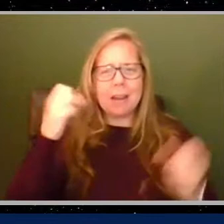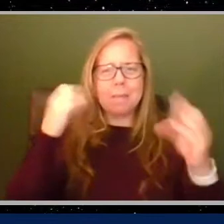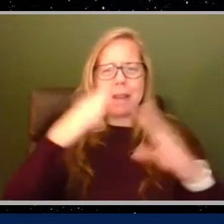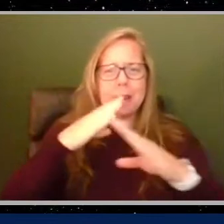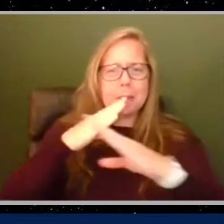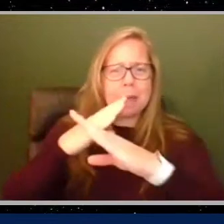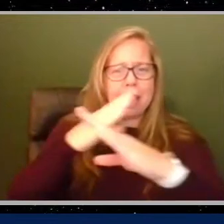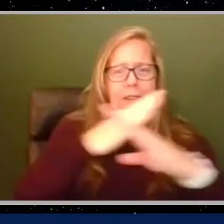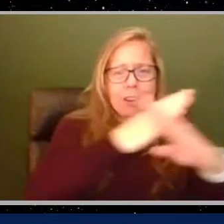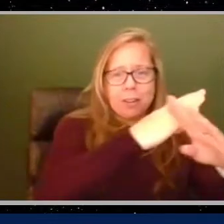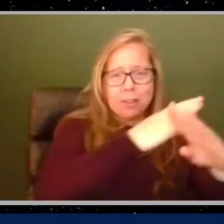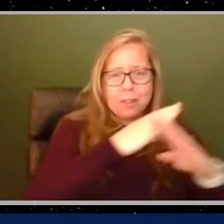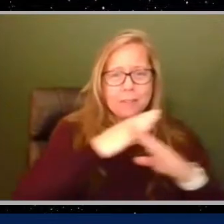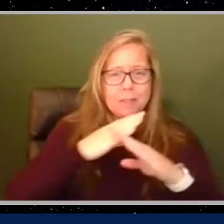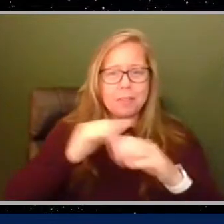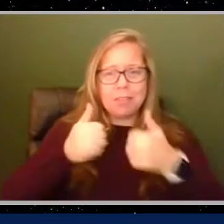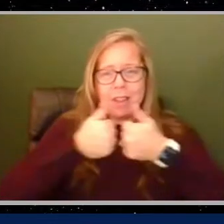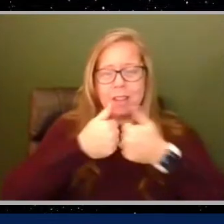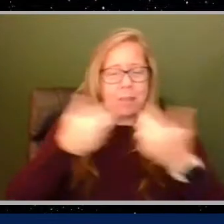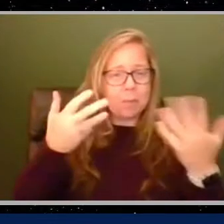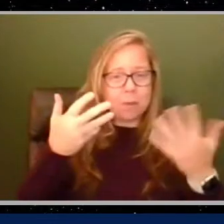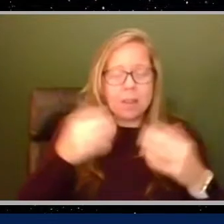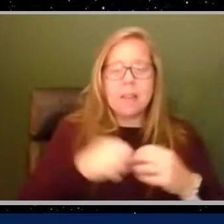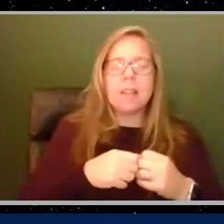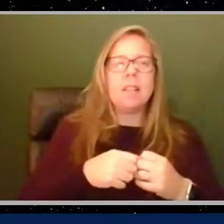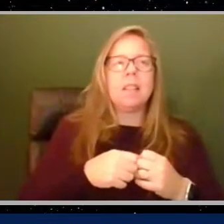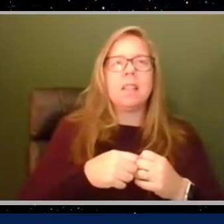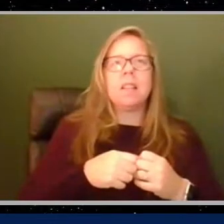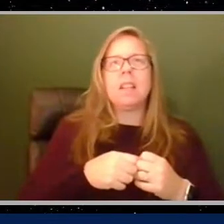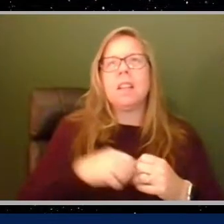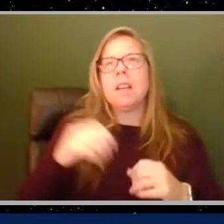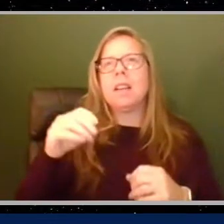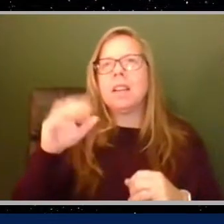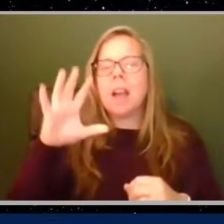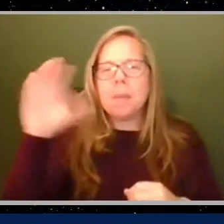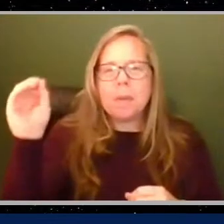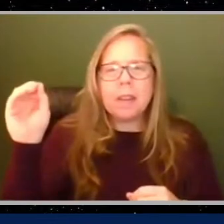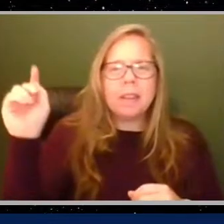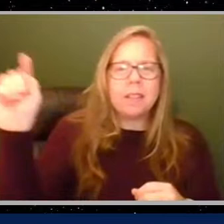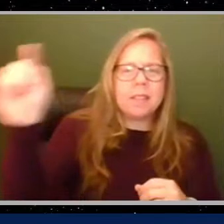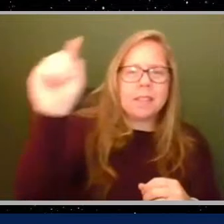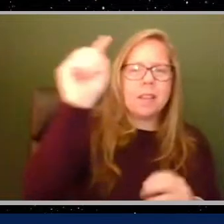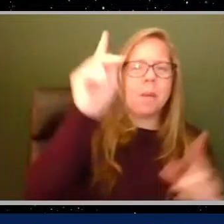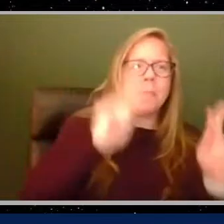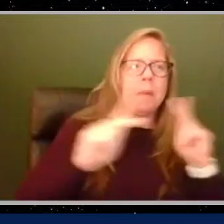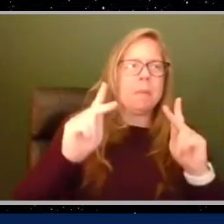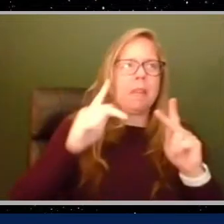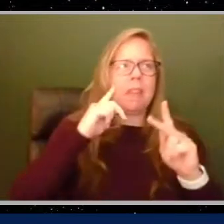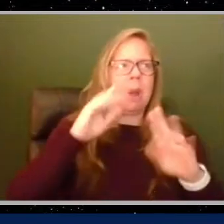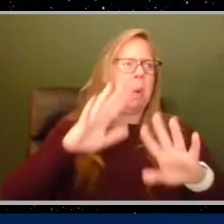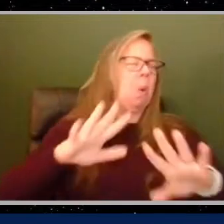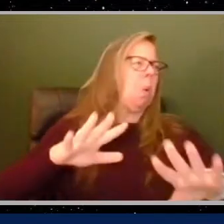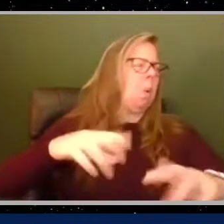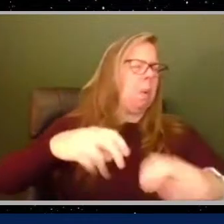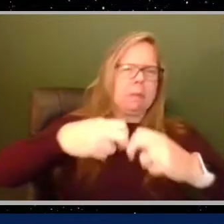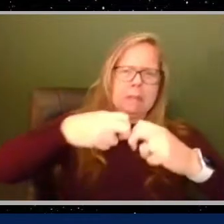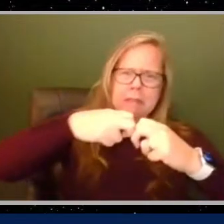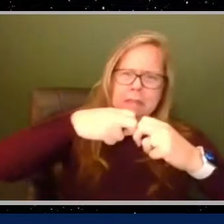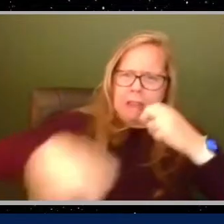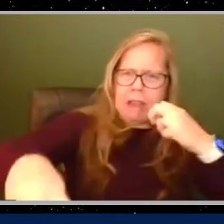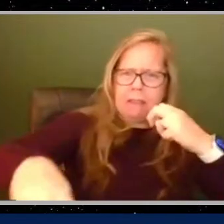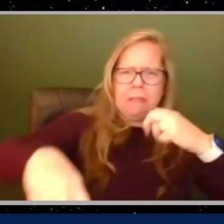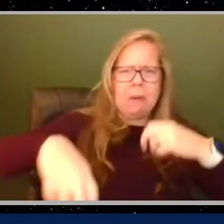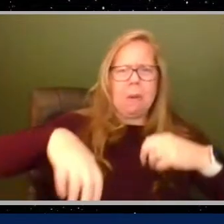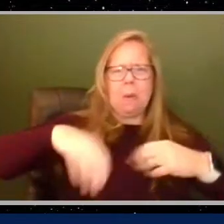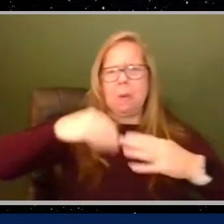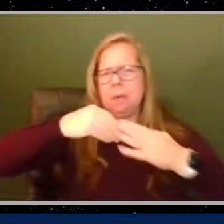experience out there is that a lot of companies or people in general kind of assume that it's going to be really hard or really